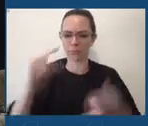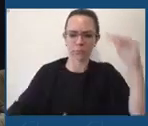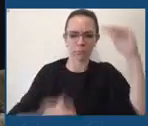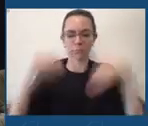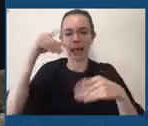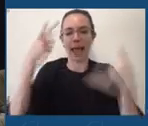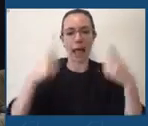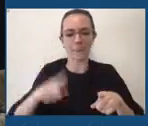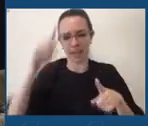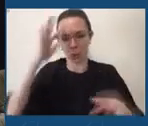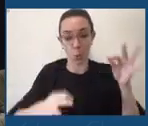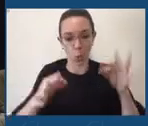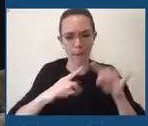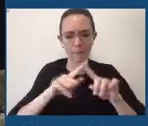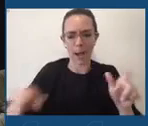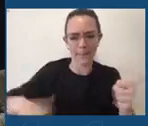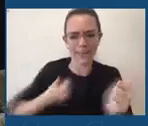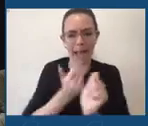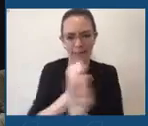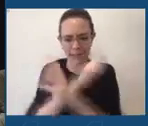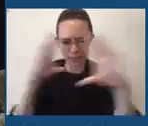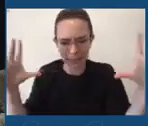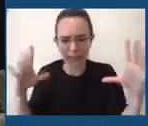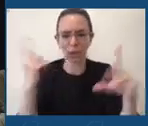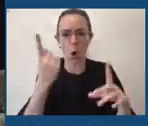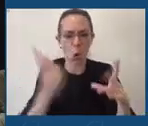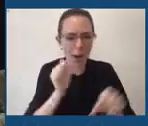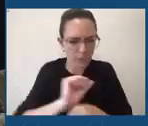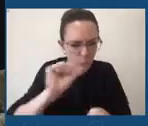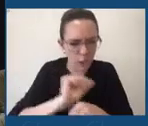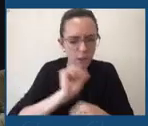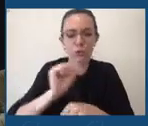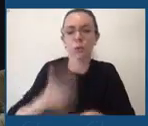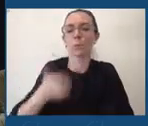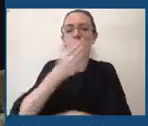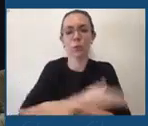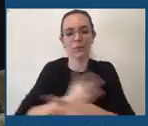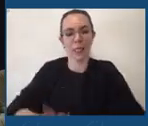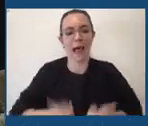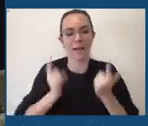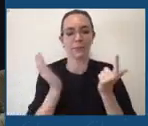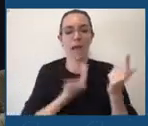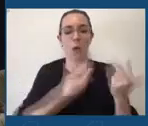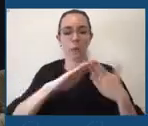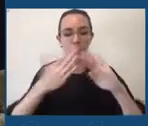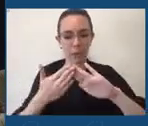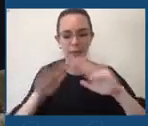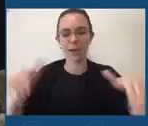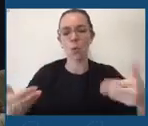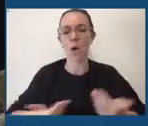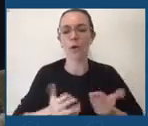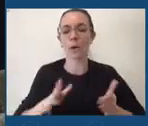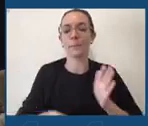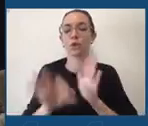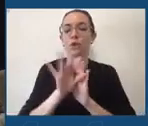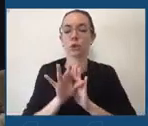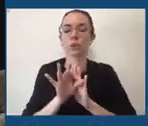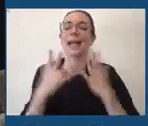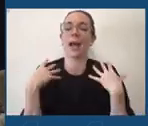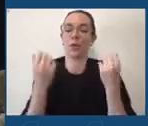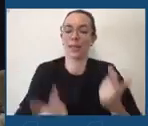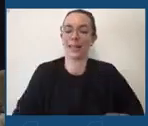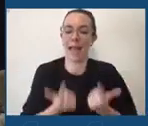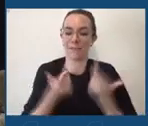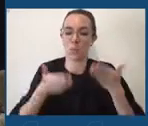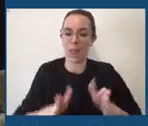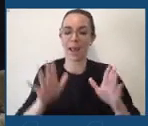scenes, he's moving and shaking to improve the lives of our community. Would you welcome in a special Choose Healthy Life kind of way, the president